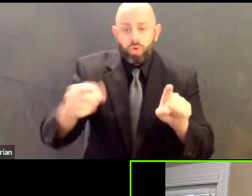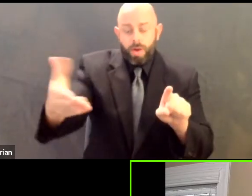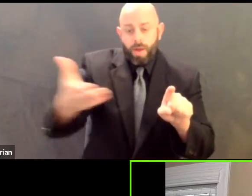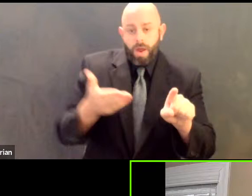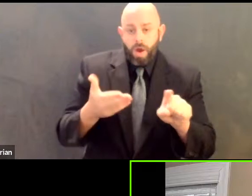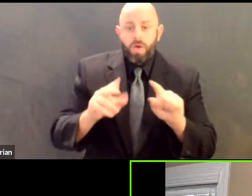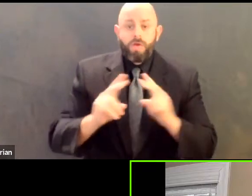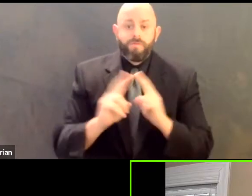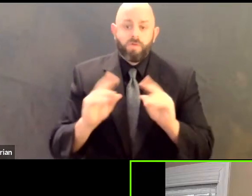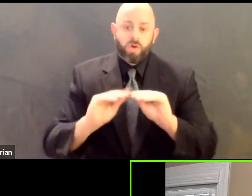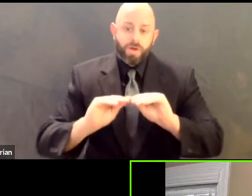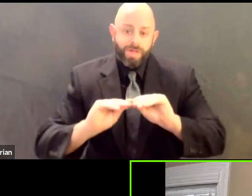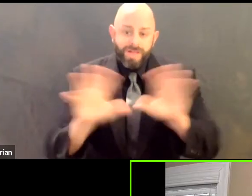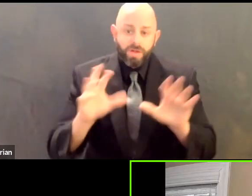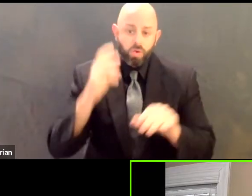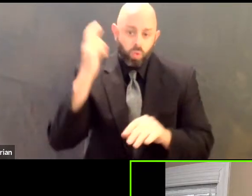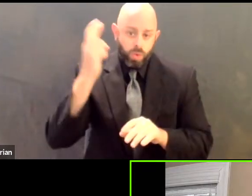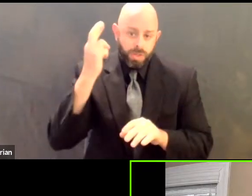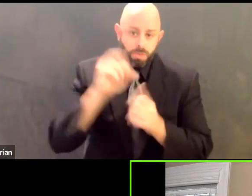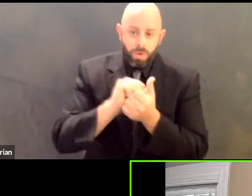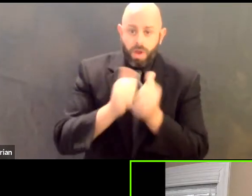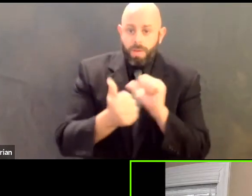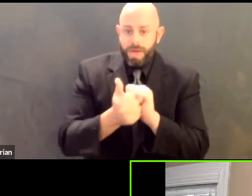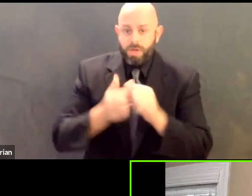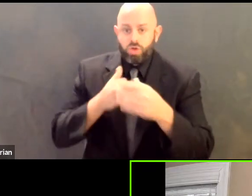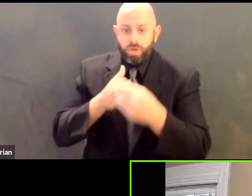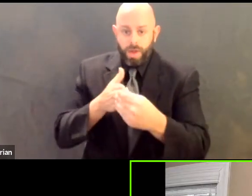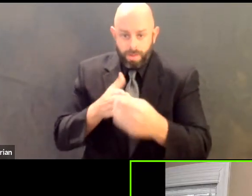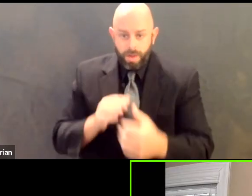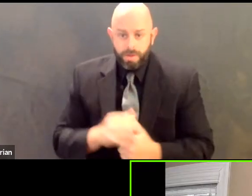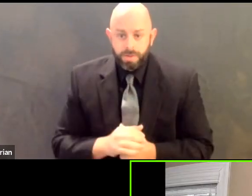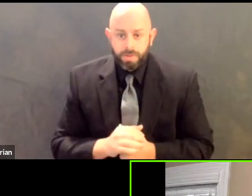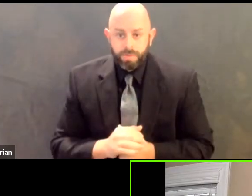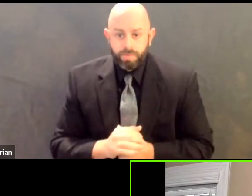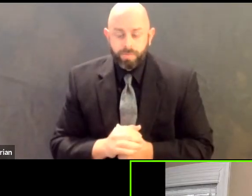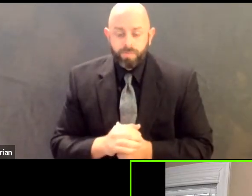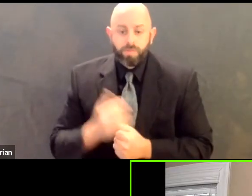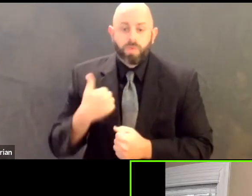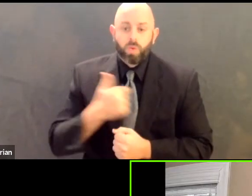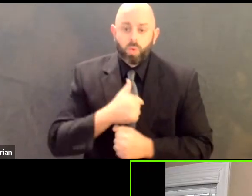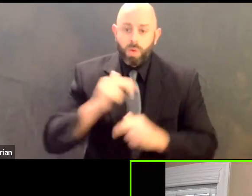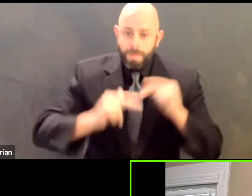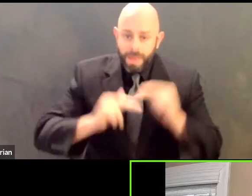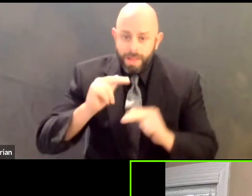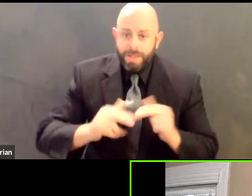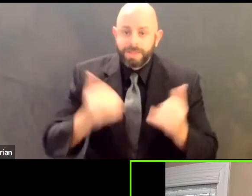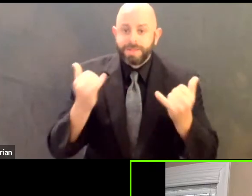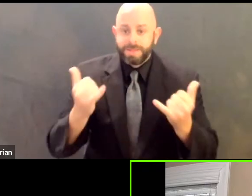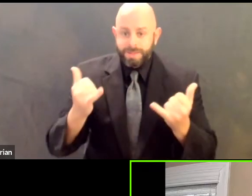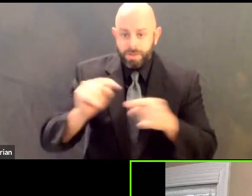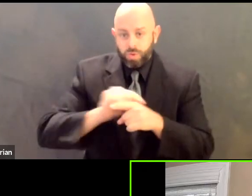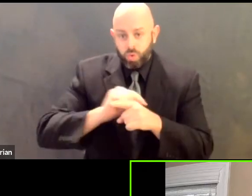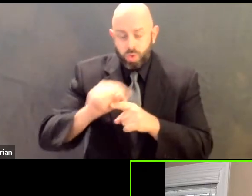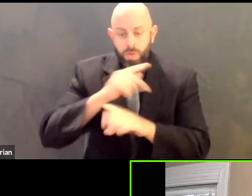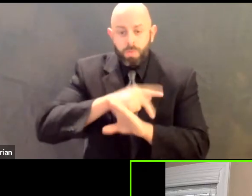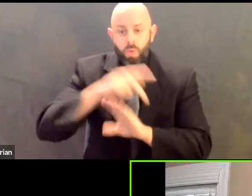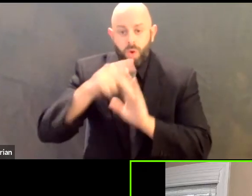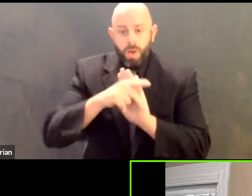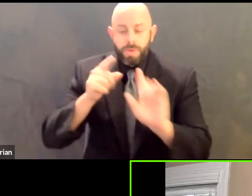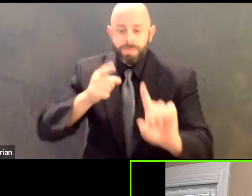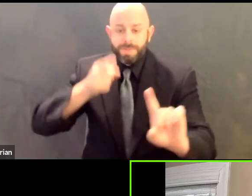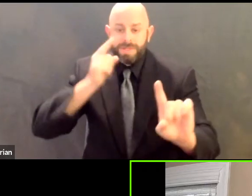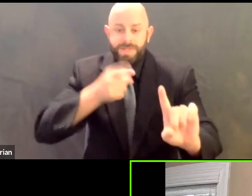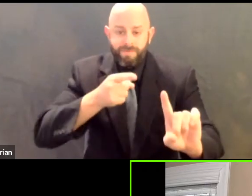clear, reasonable accommodation guidelines. We are building upon existing training programs to specifically